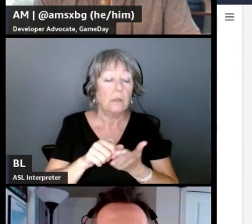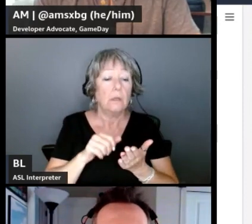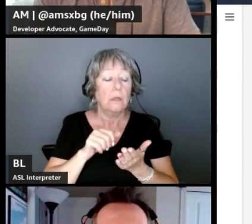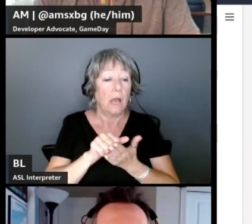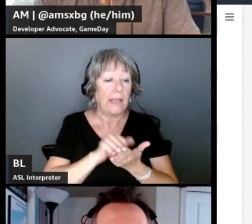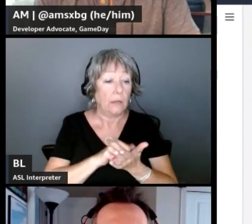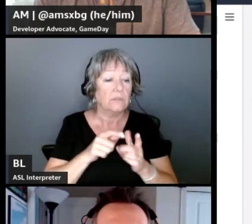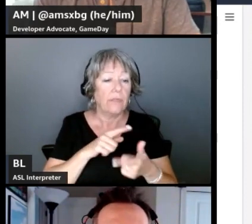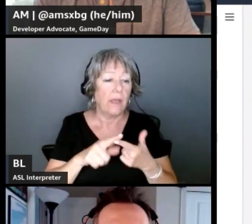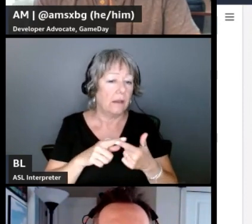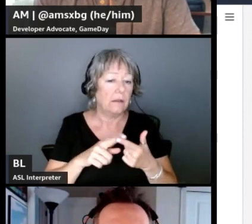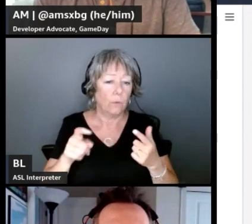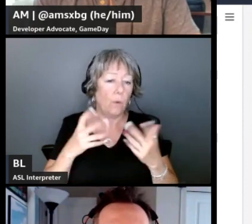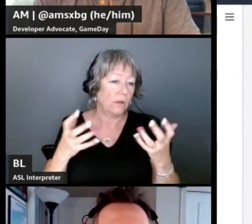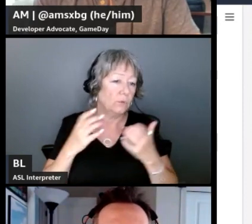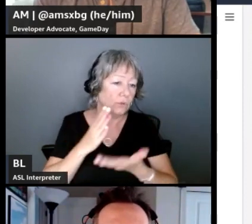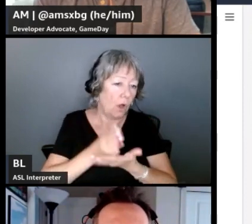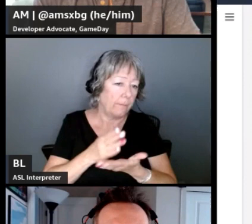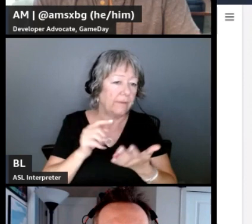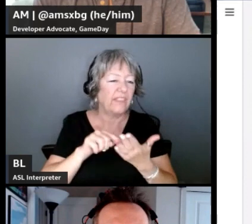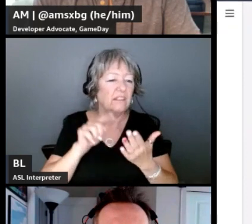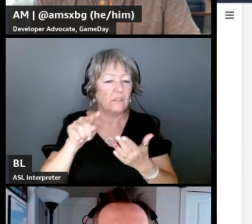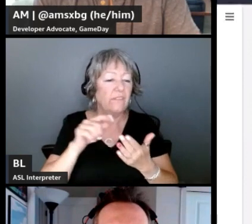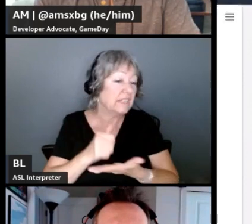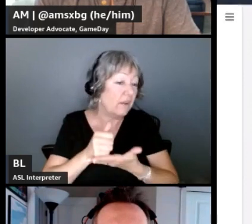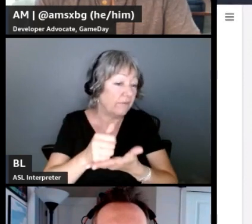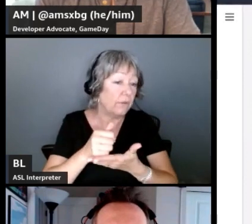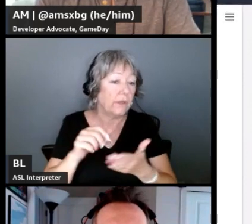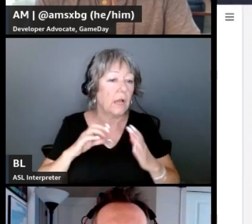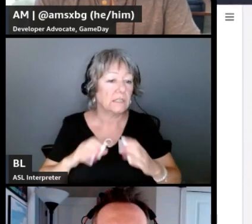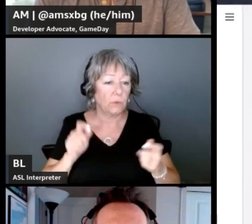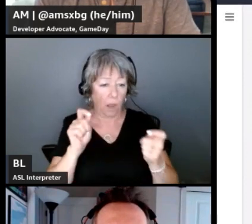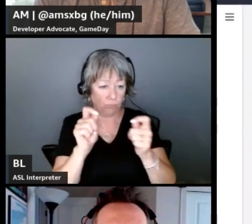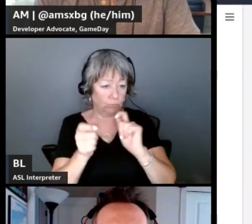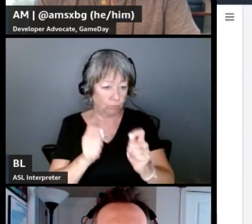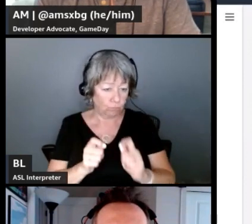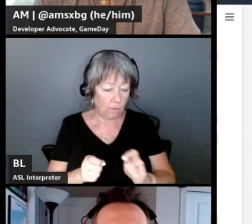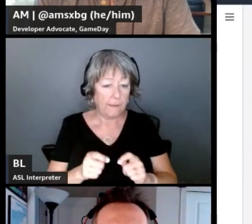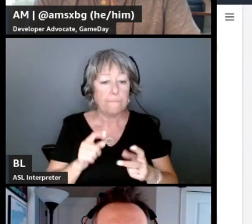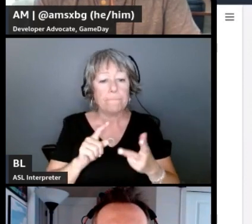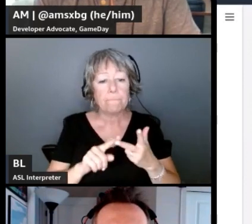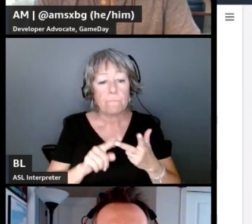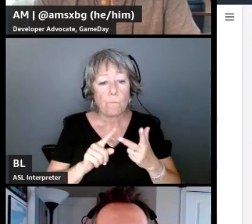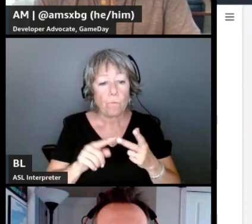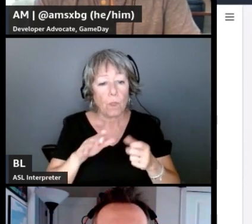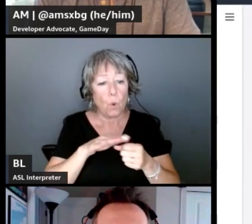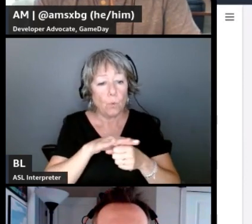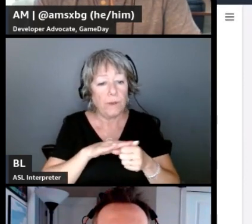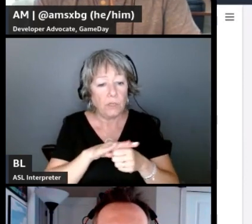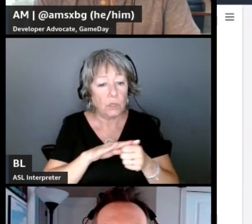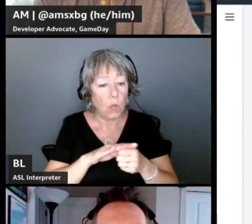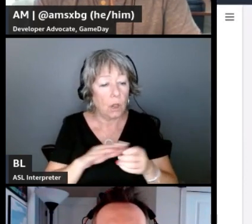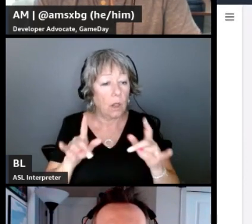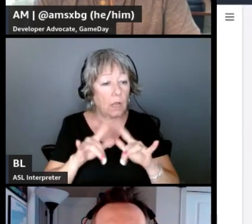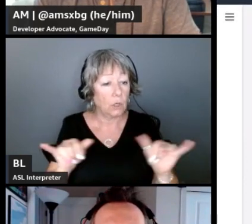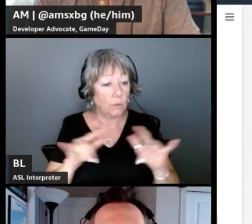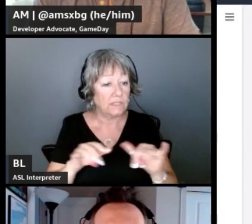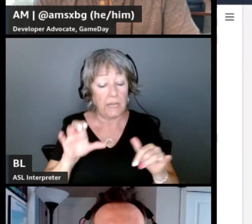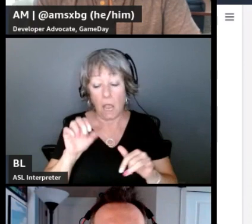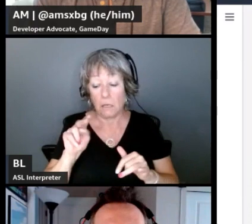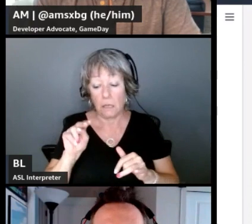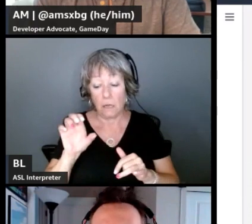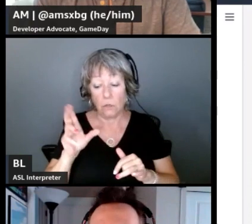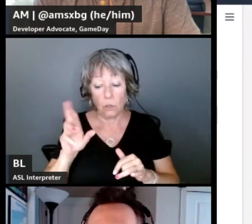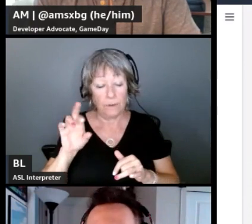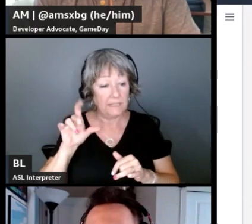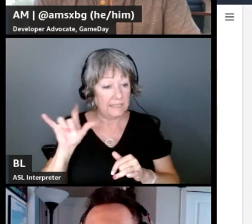whole percentage level if that is something that's helpful. Region concurrency, this is a feature that I really like. Is let's say if you have an account, right,